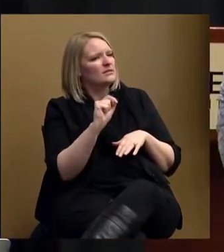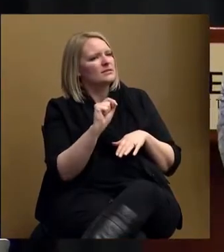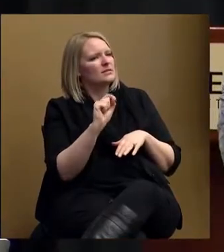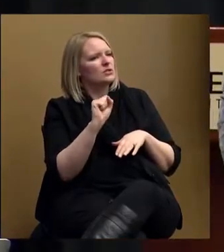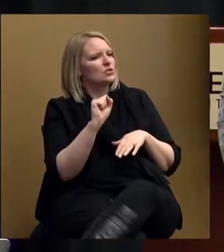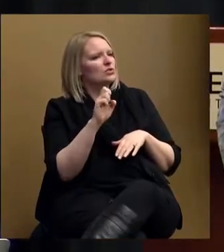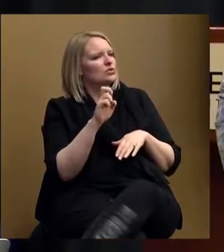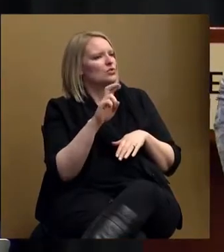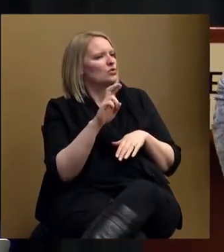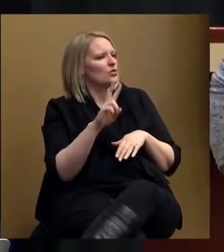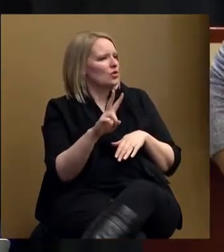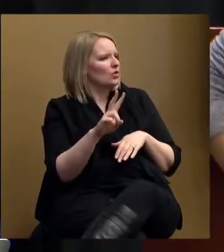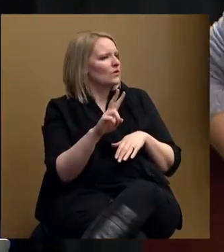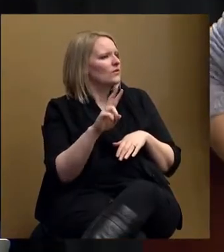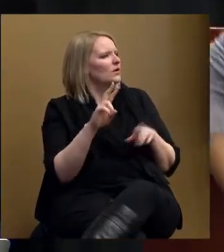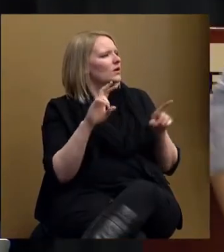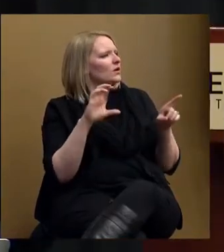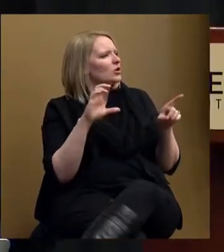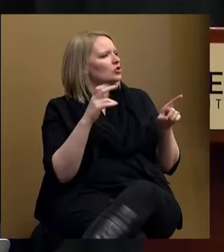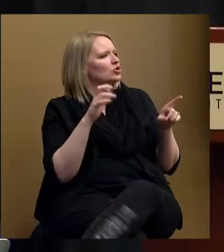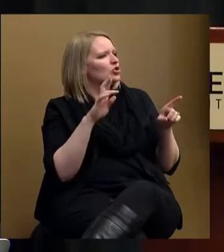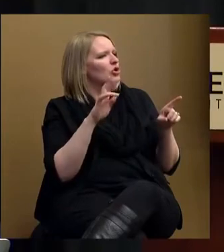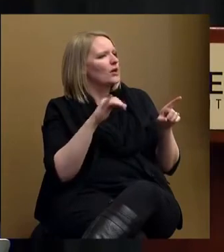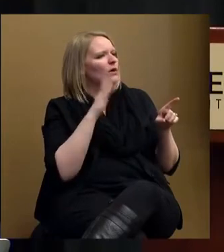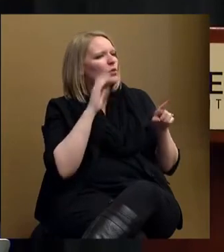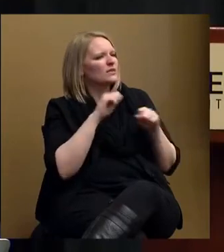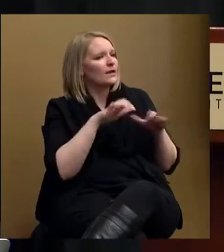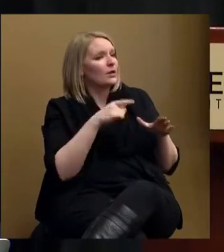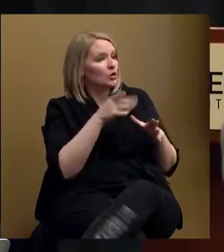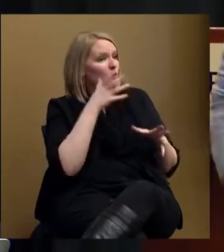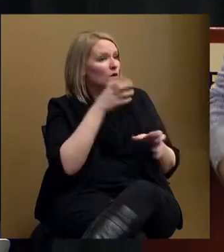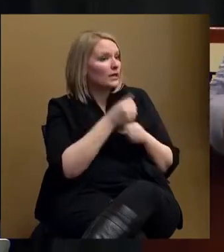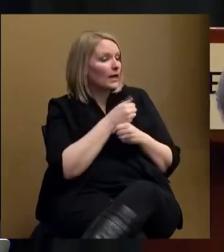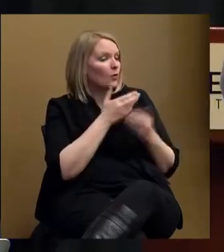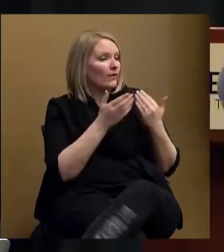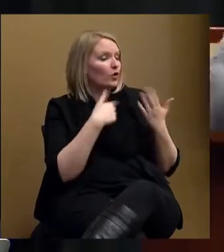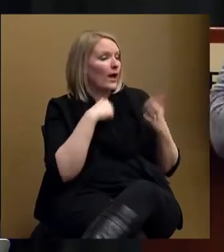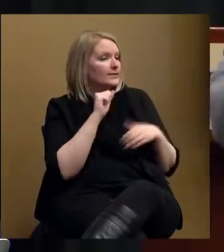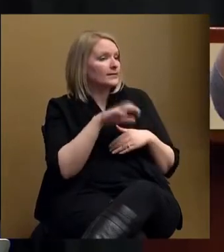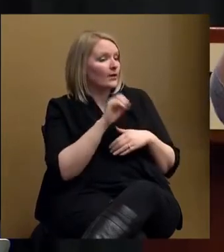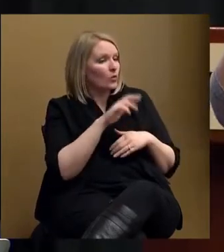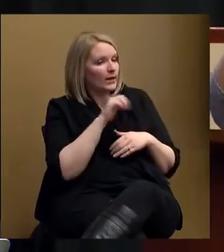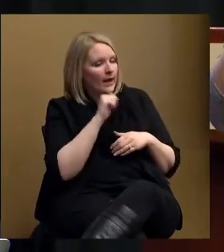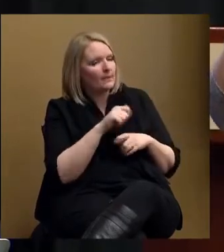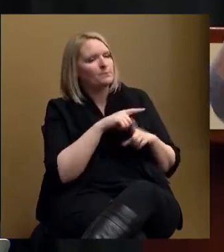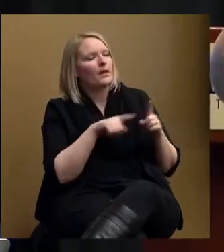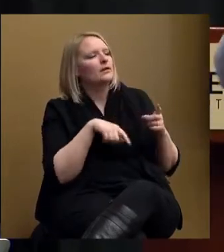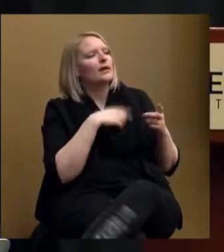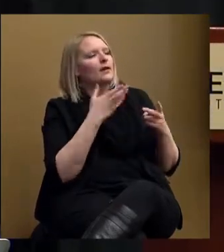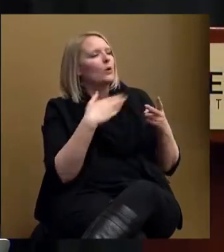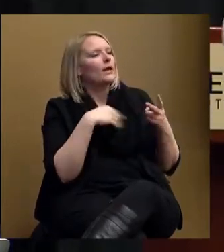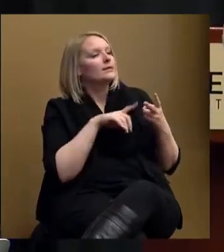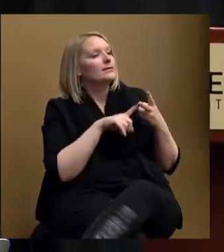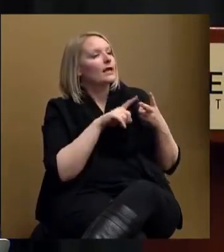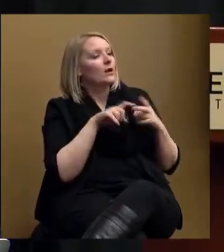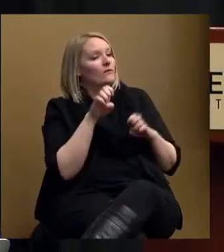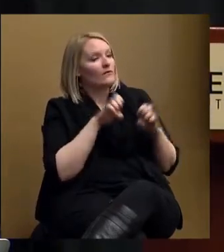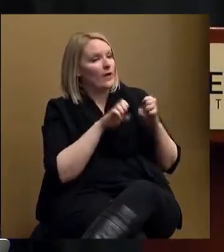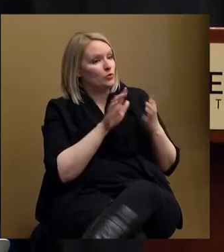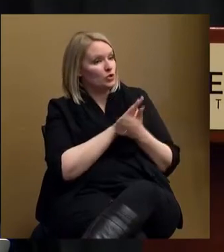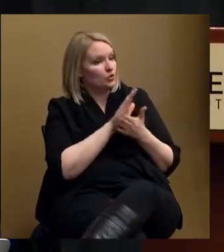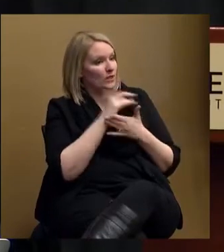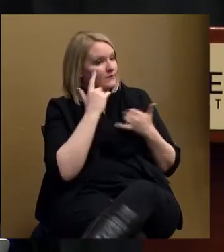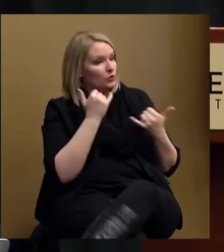well. And I think Sherry was going to send it out. So you all will get it, I think, regardless. But that's good. Second of all, your evaluation sheets